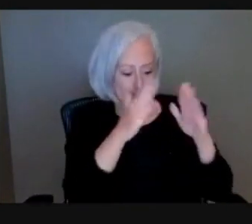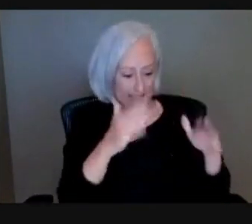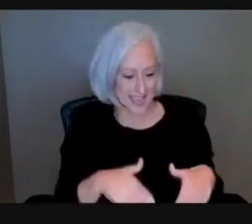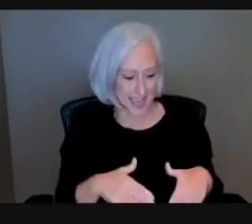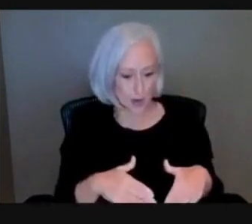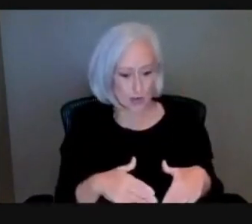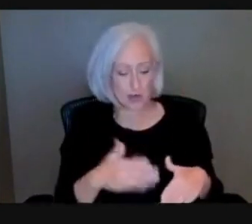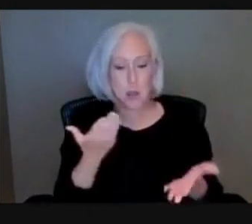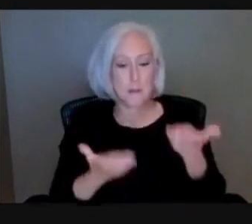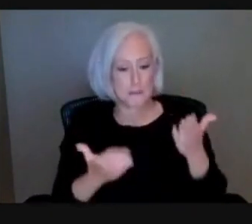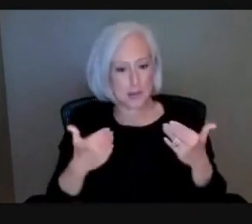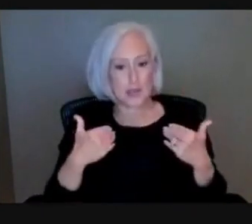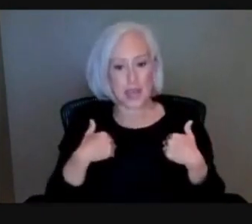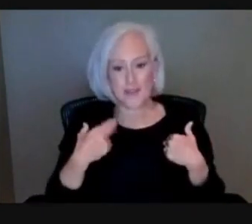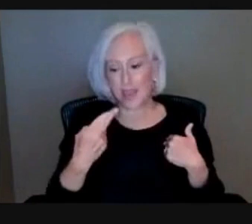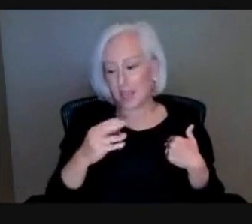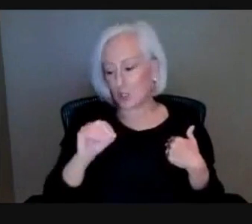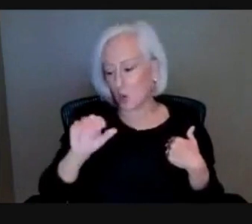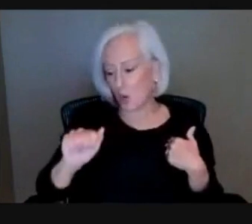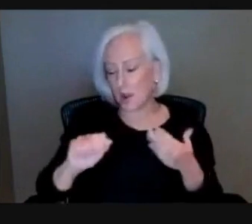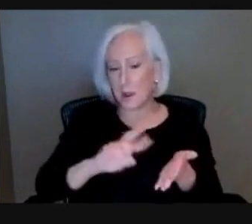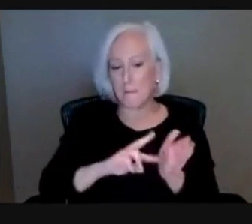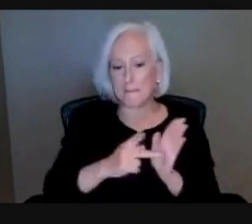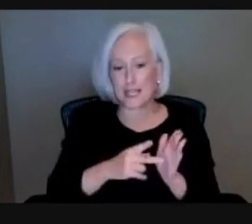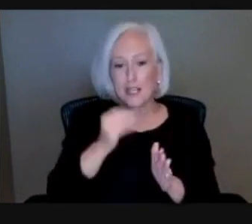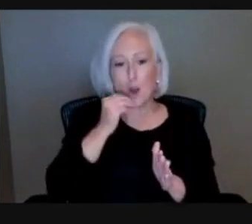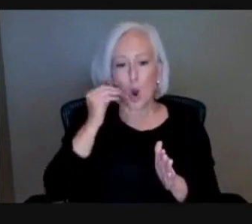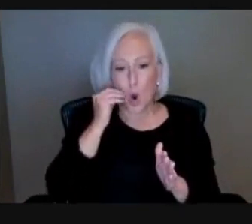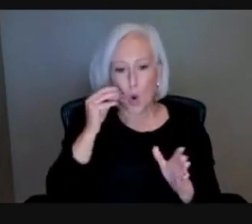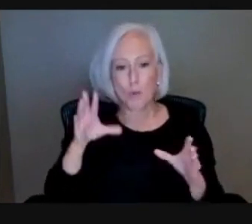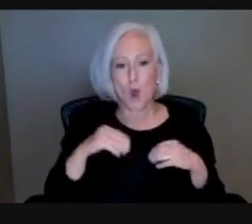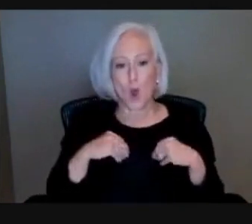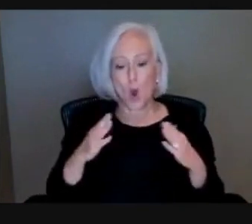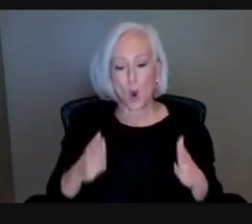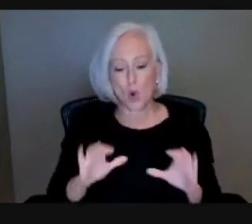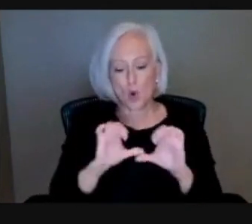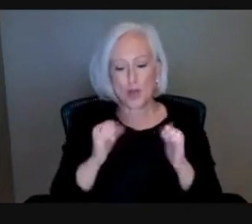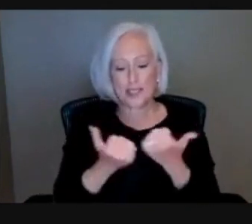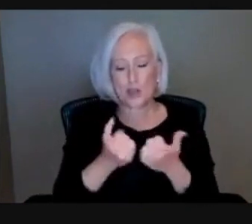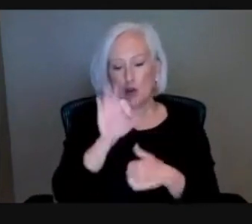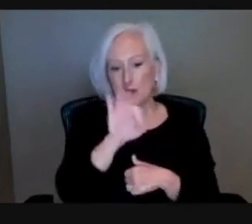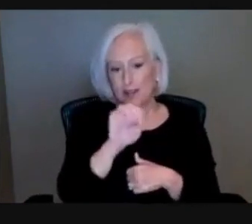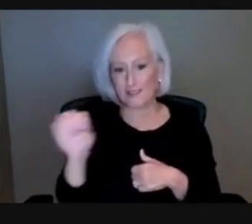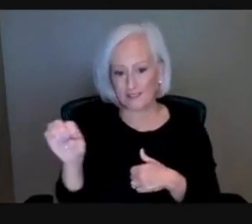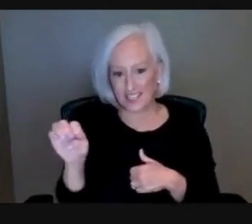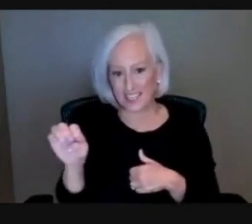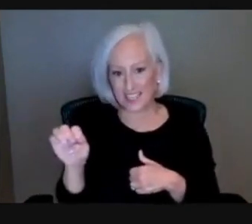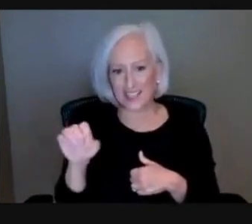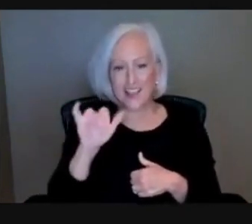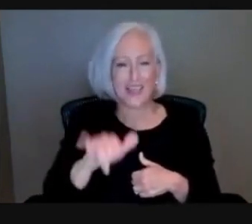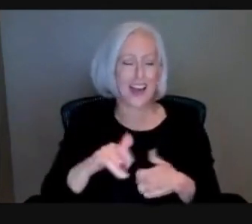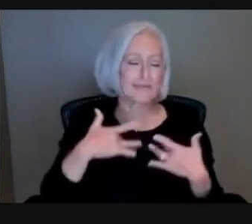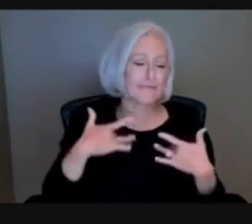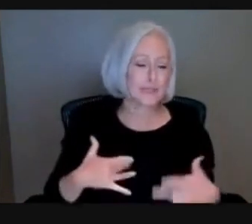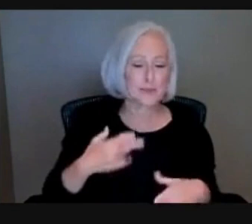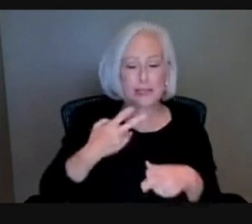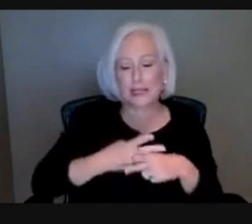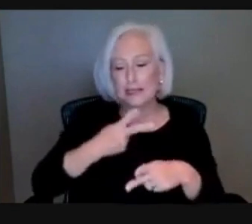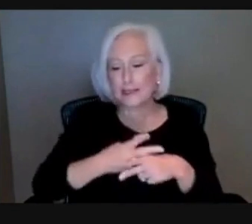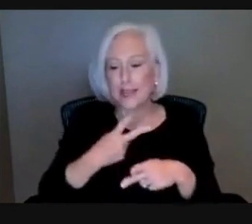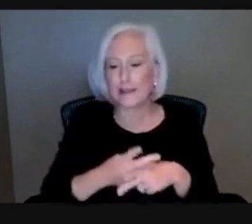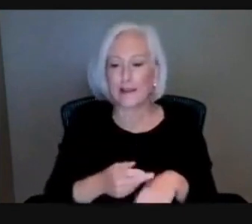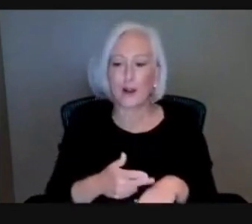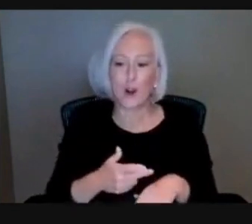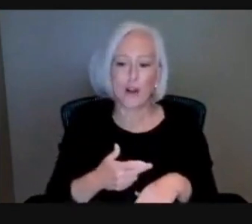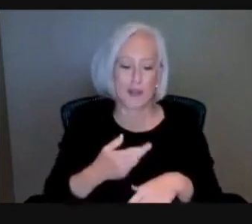fee, that's something that is added to your mortgage payment. Homeowners association fee usually just take care of all of the grounds and maintenance